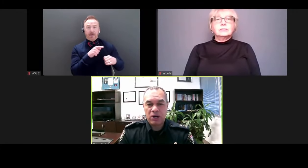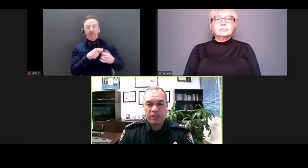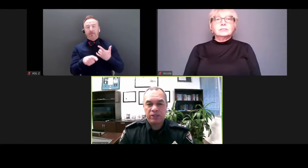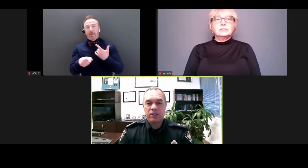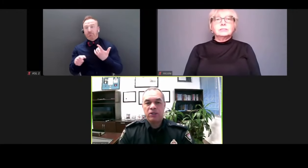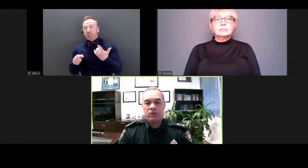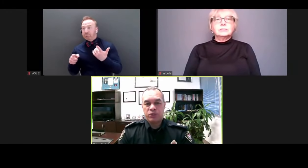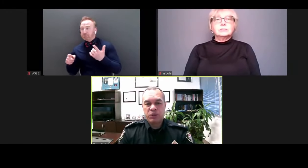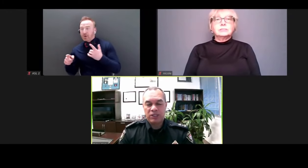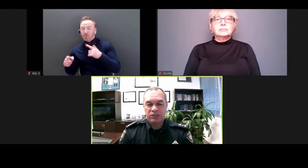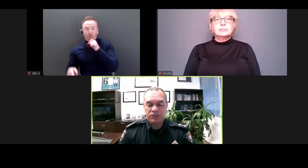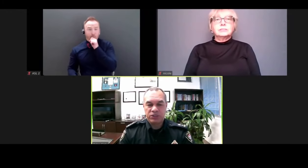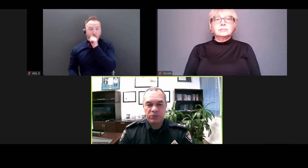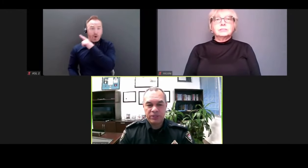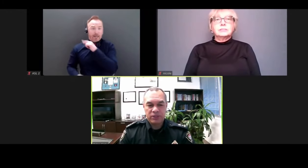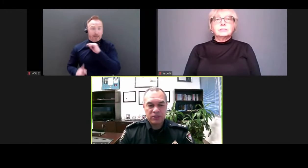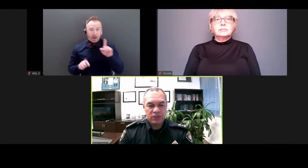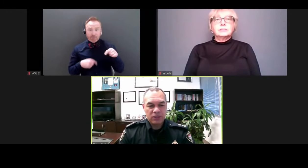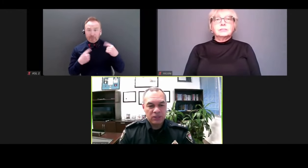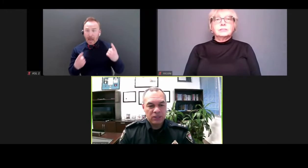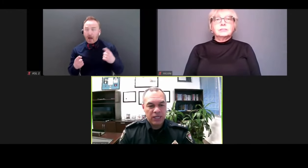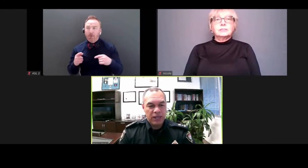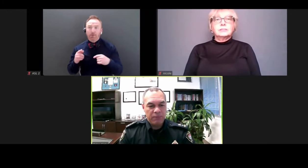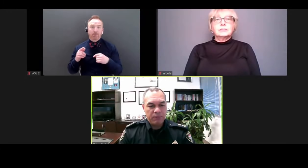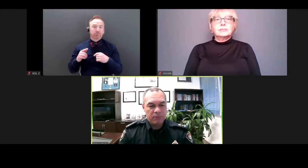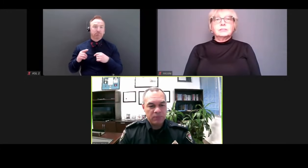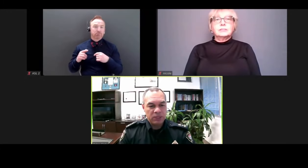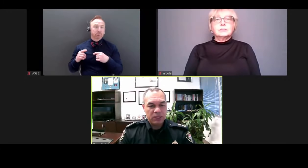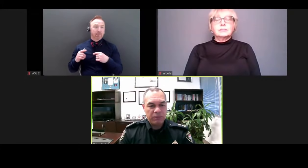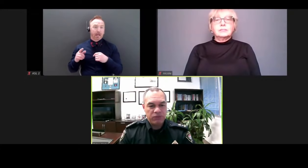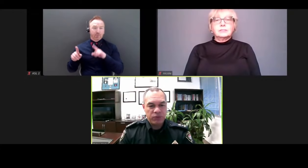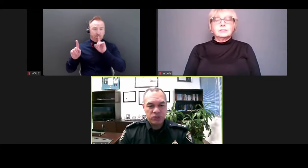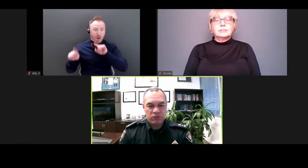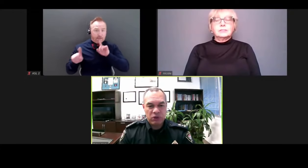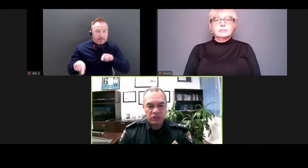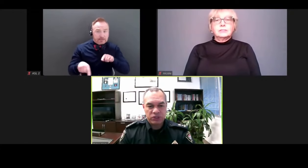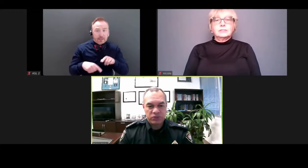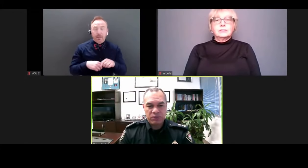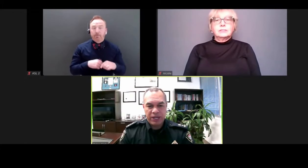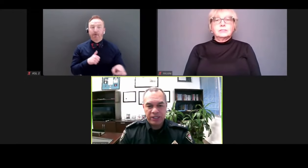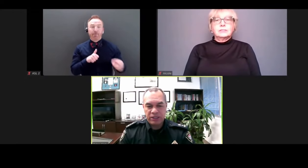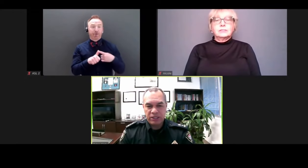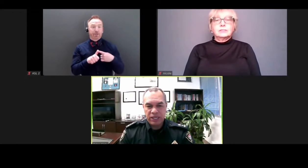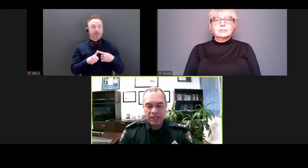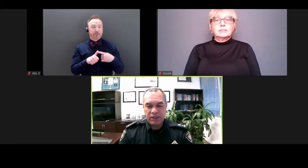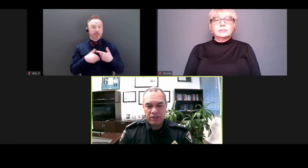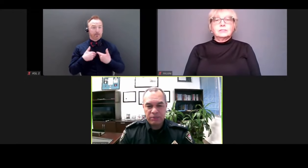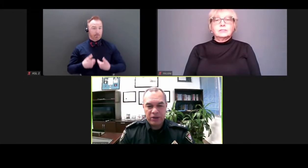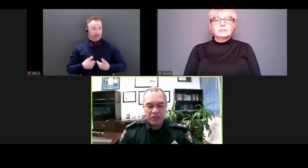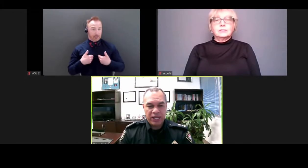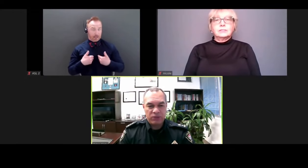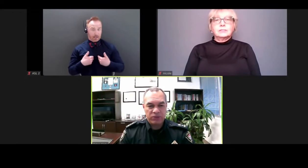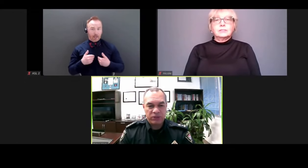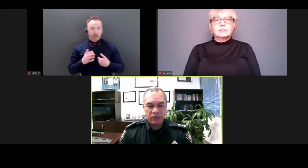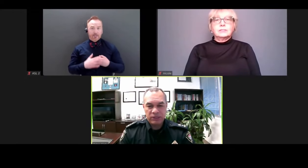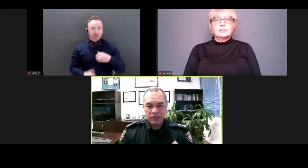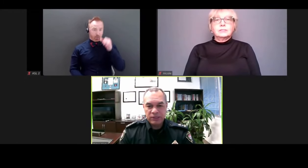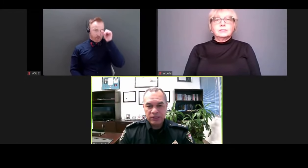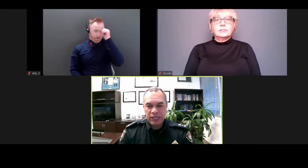far and responses to it. Let me first of all just remind the Mayor and